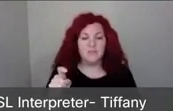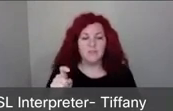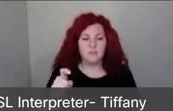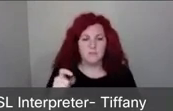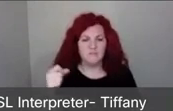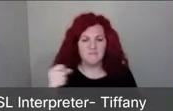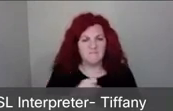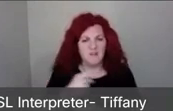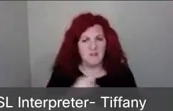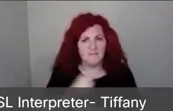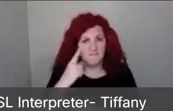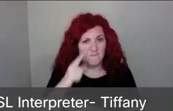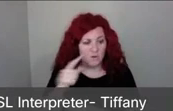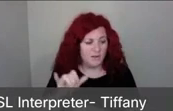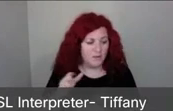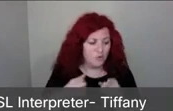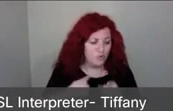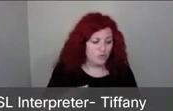for, like the roads